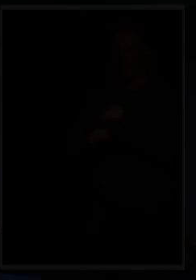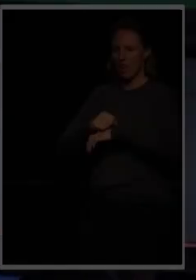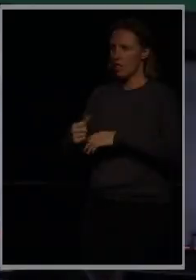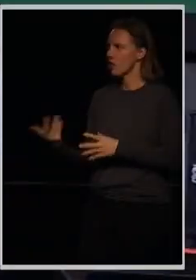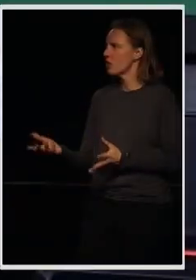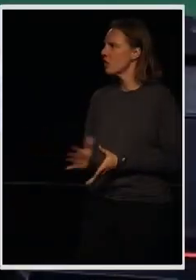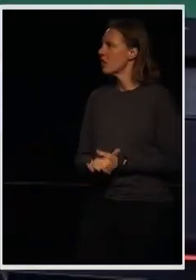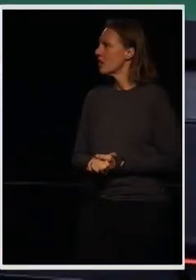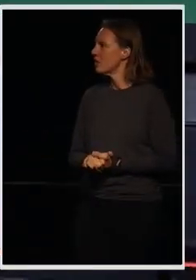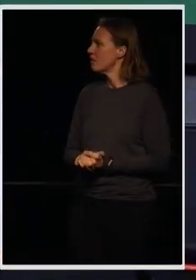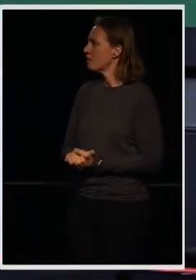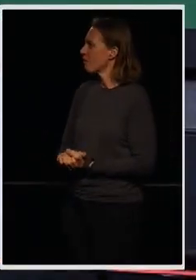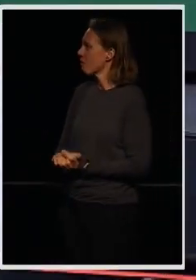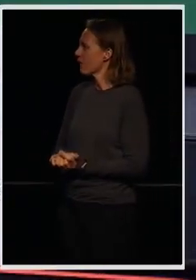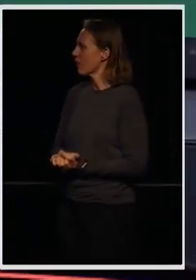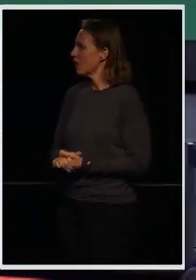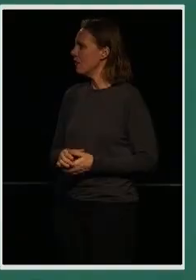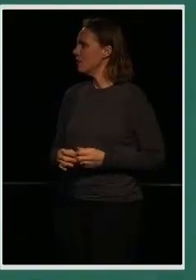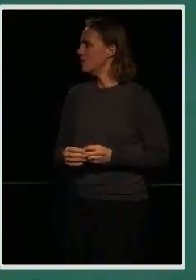Great. Welcome aboard.